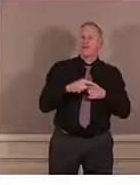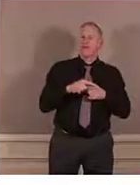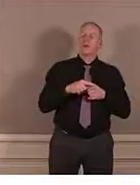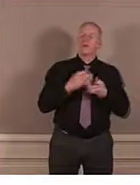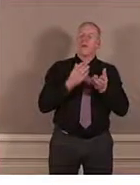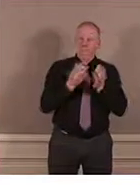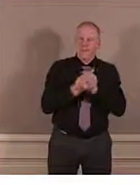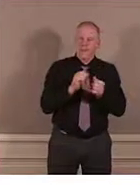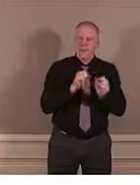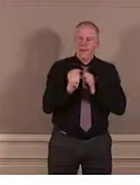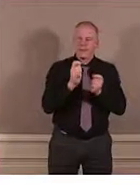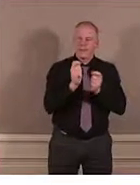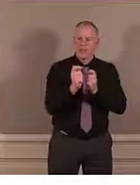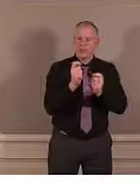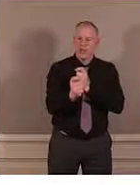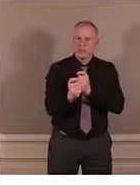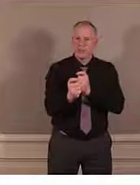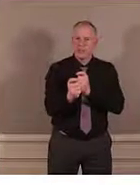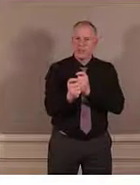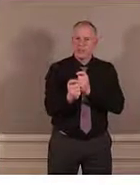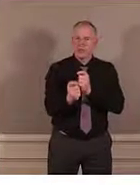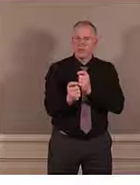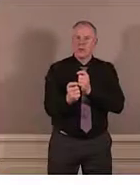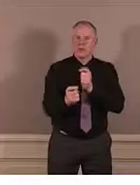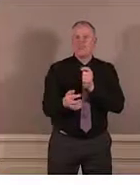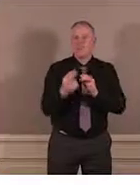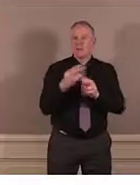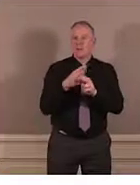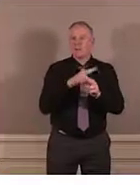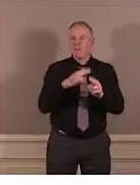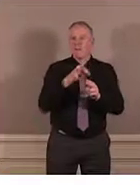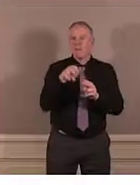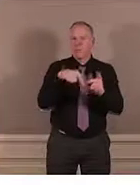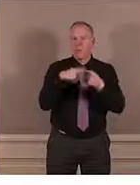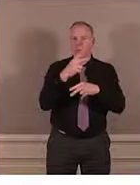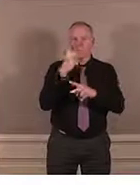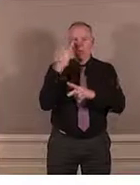evolve and as they respond to some of the findings of this review.